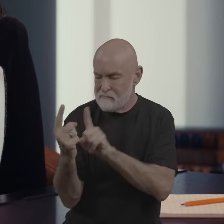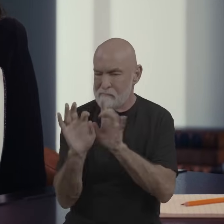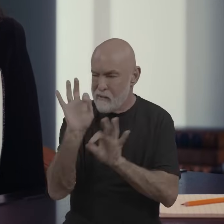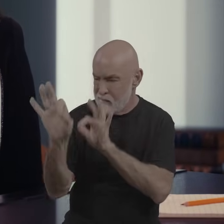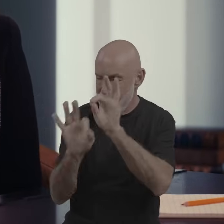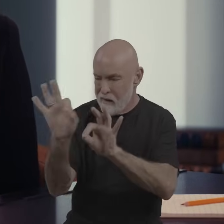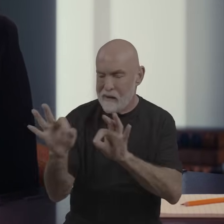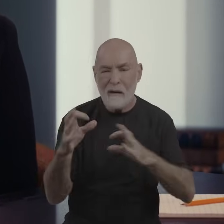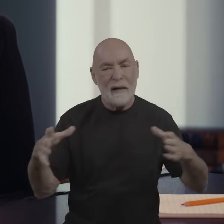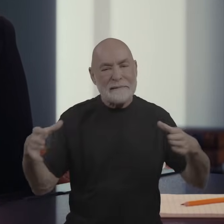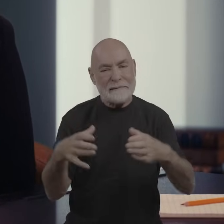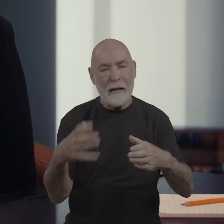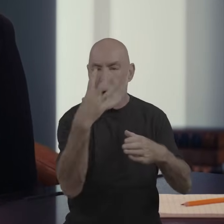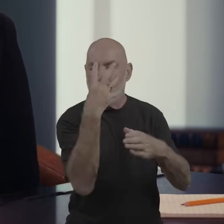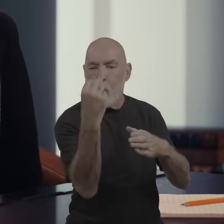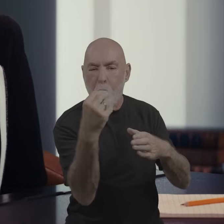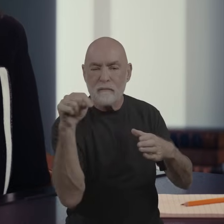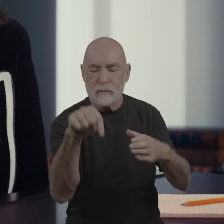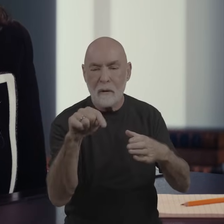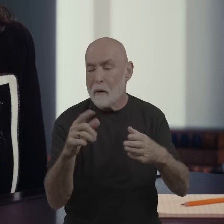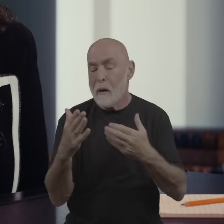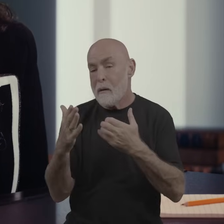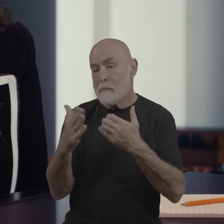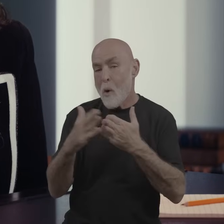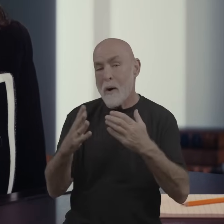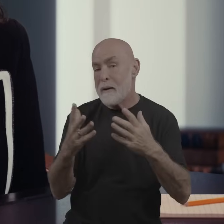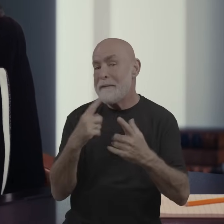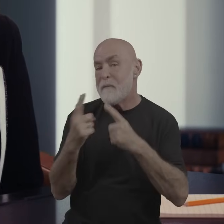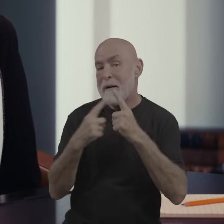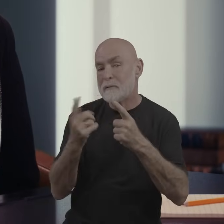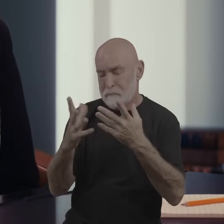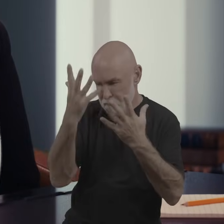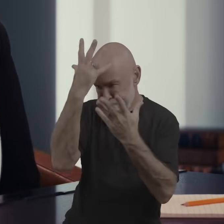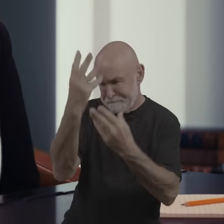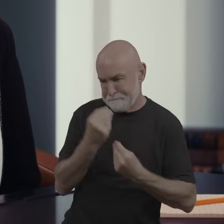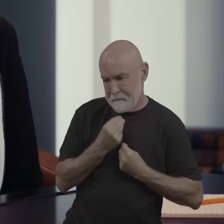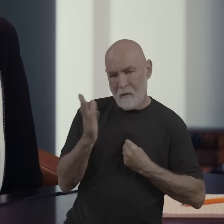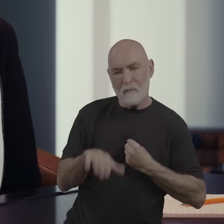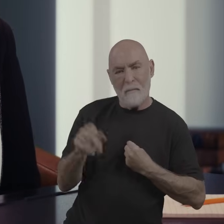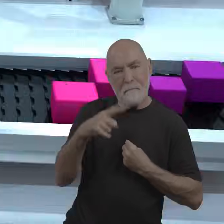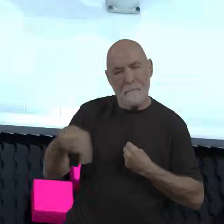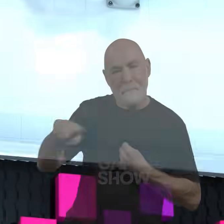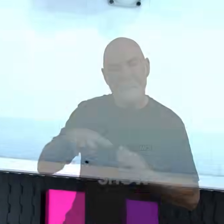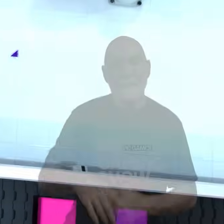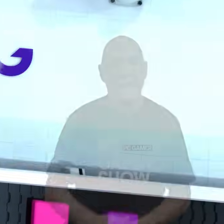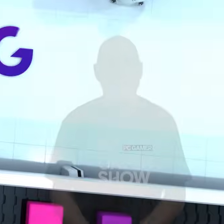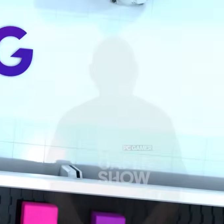the makers of Den of Wolves. Here's all the info we dredged from their genius minds.